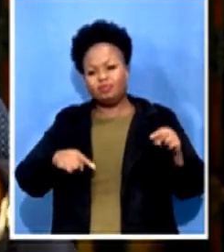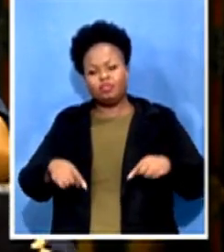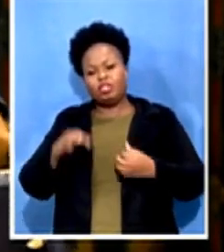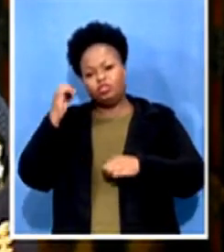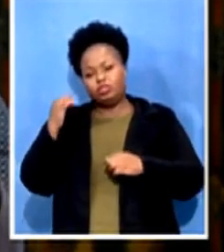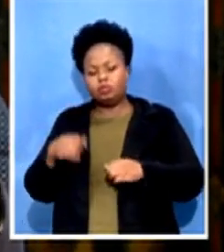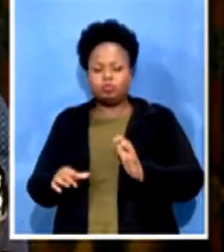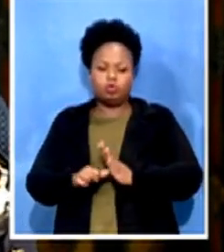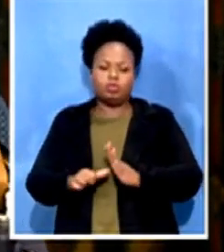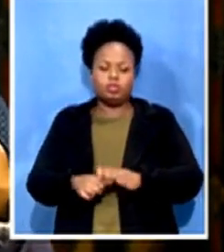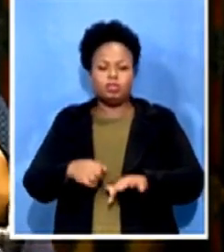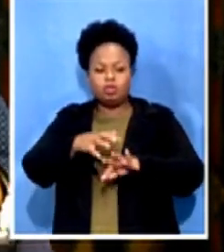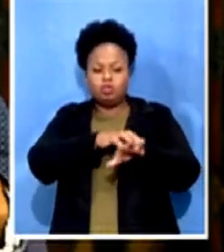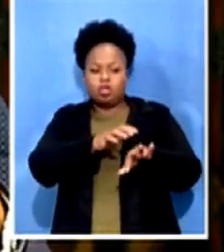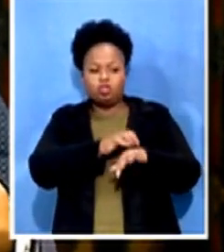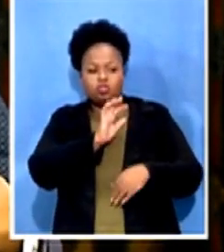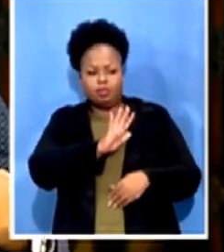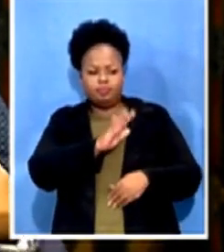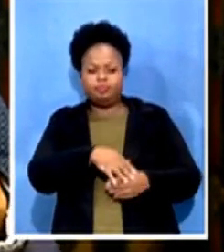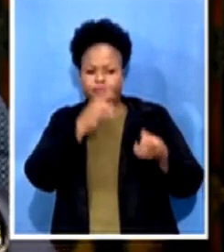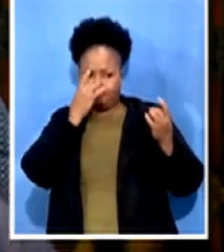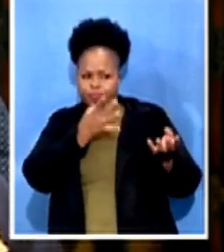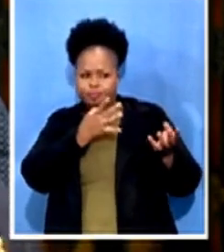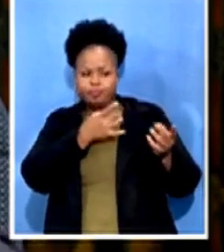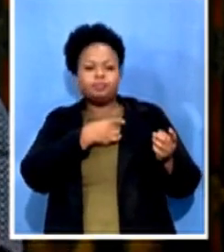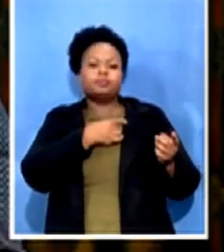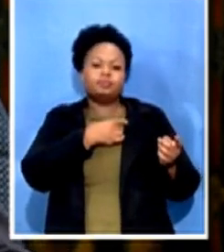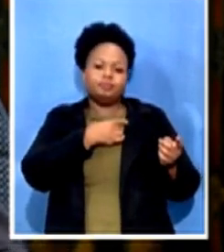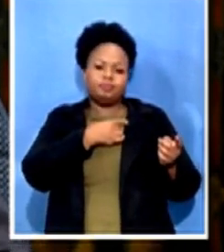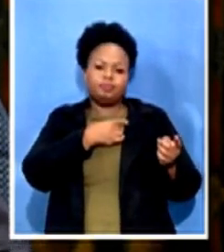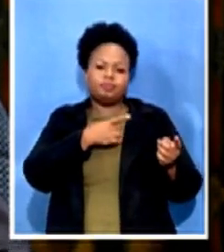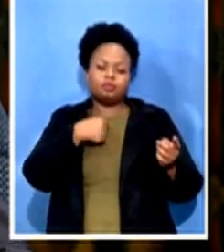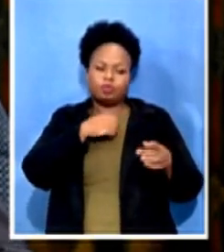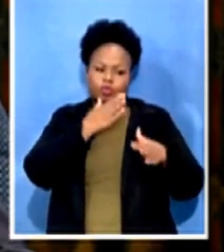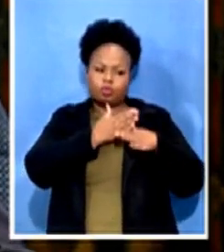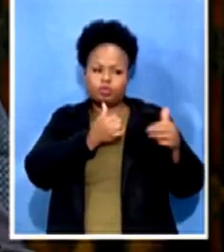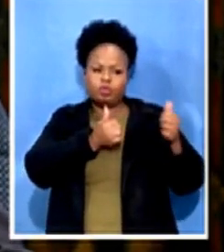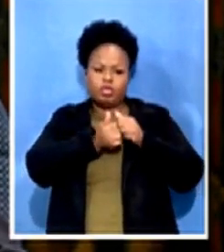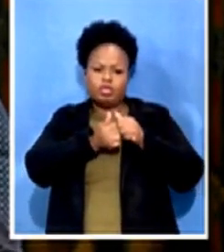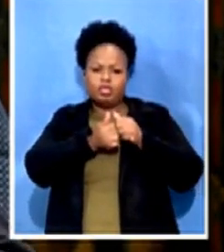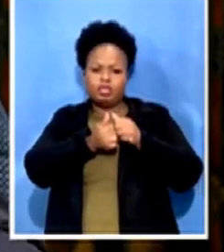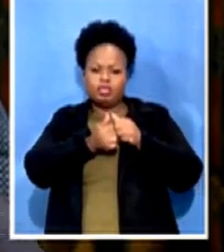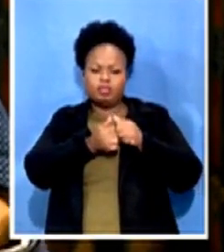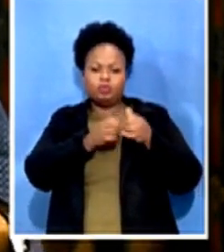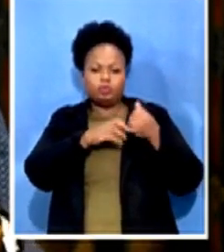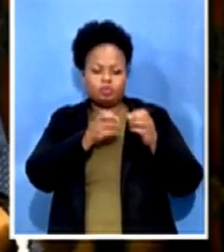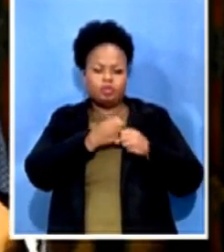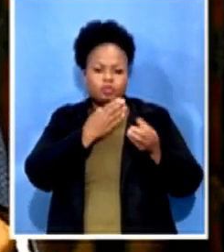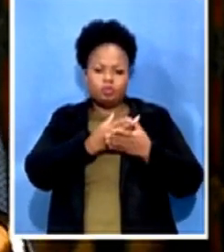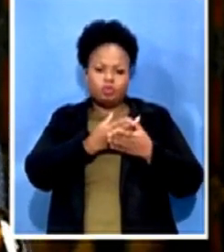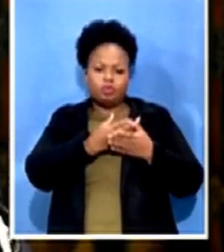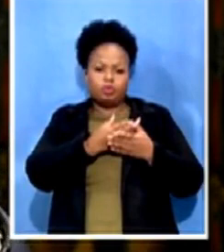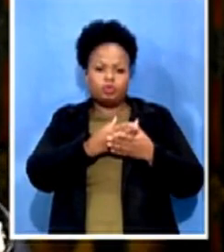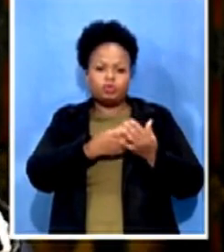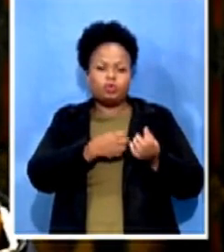say, let's work together to deal, particularly with the seasonal harvesting, how to